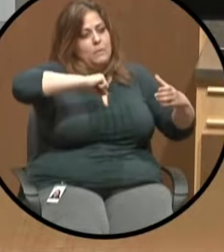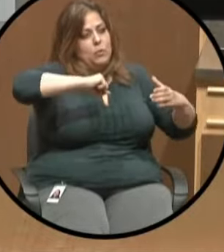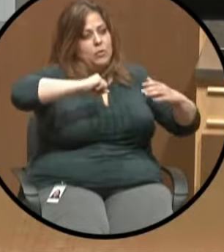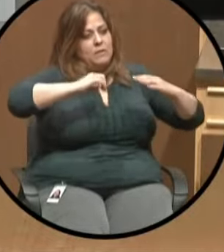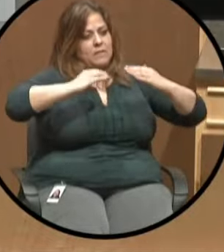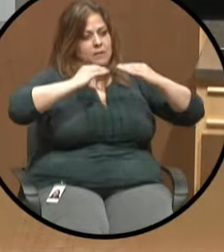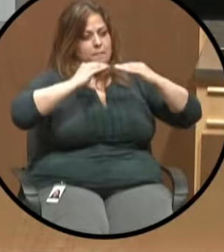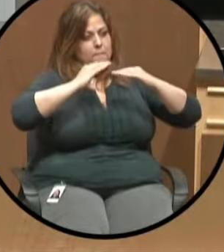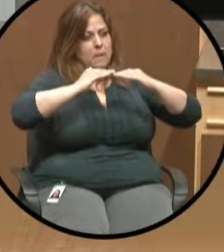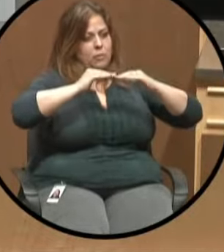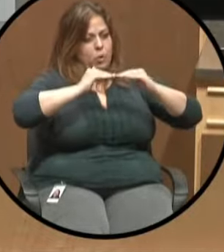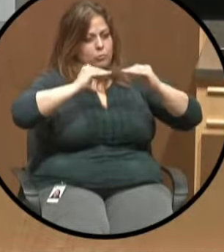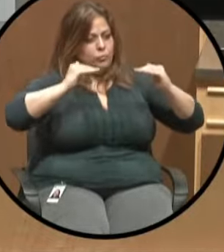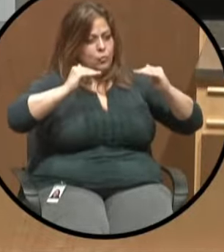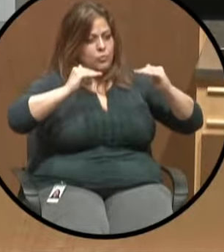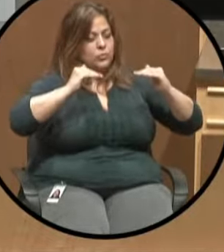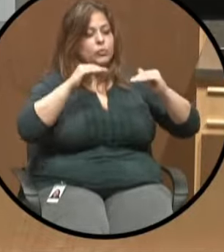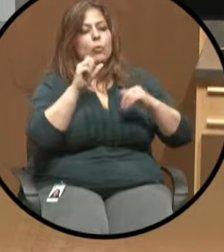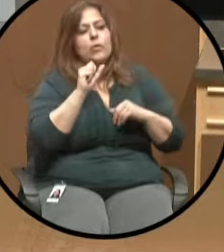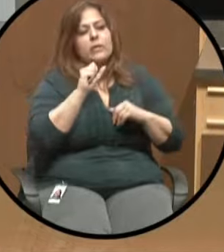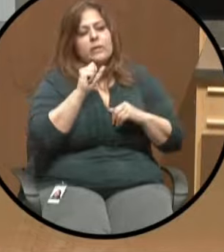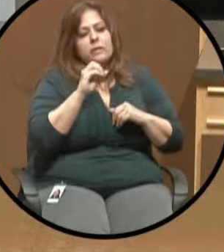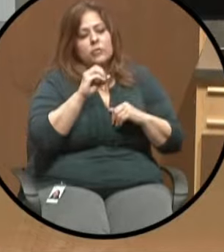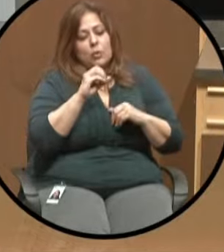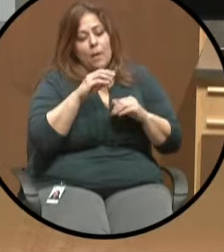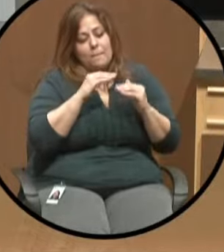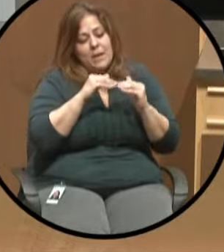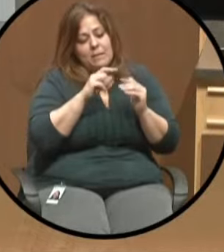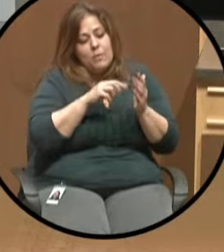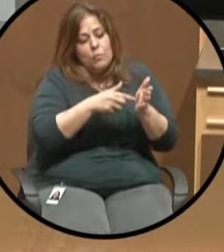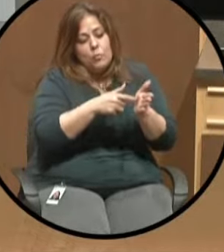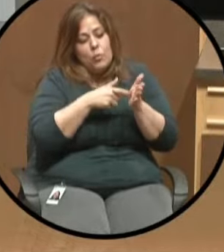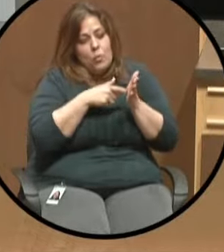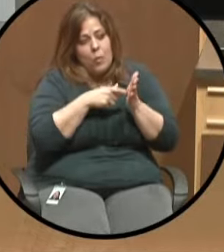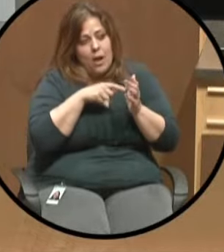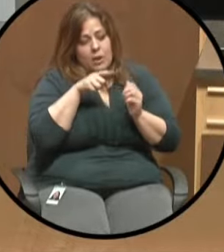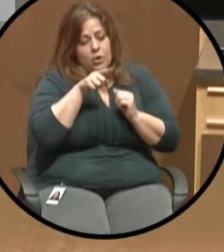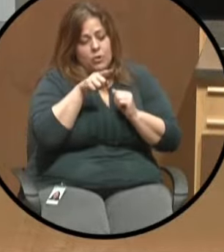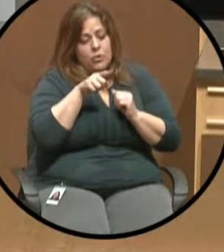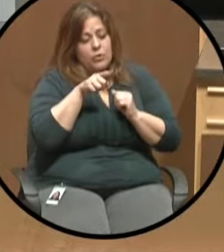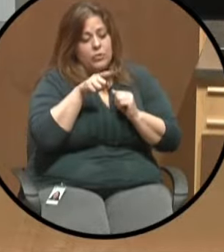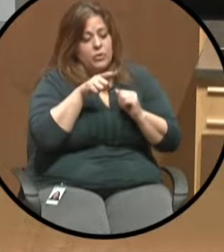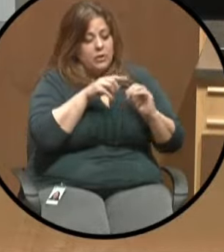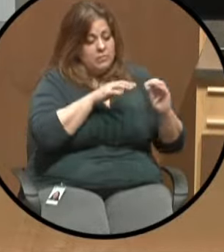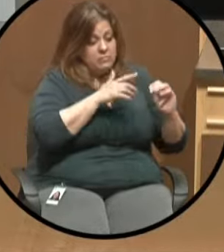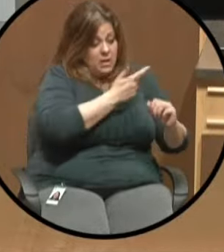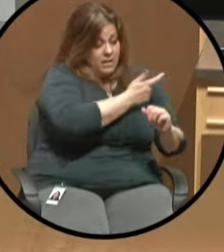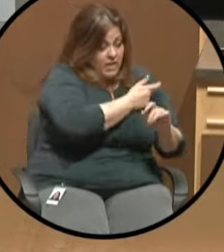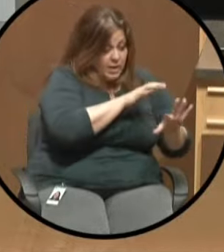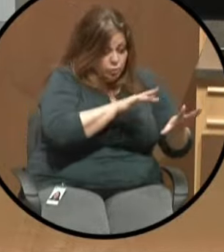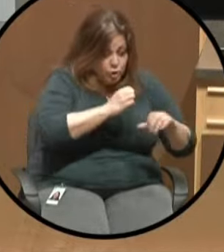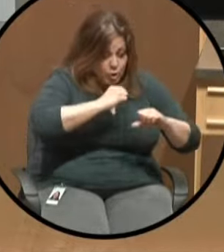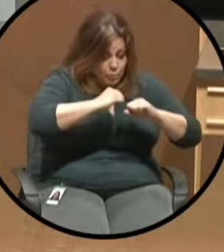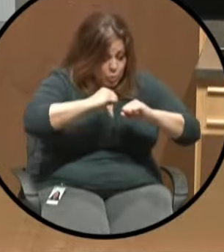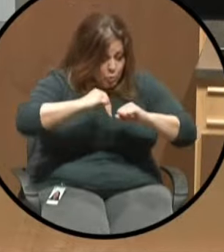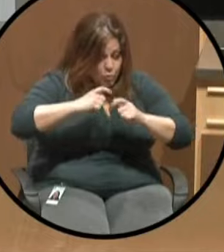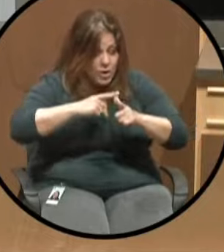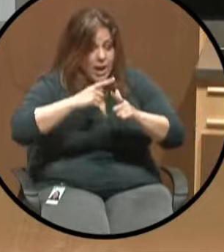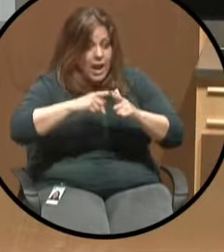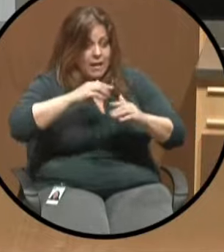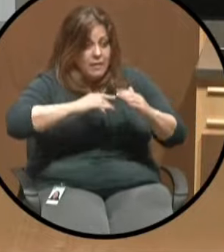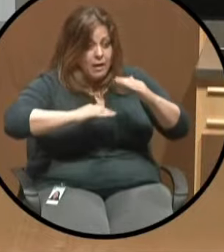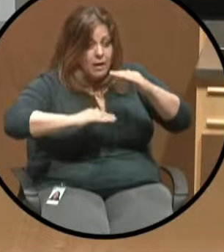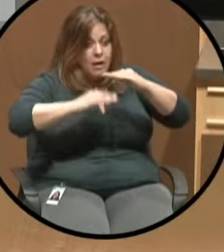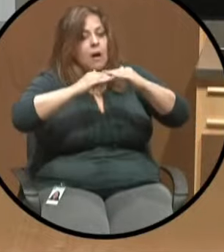estimate of the percentage of population that's required to be immune before you see a drop or eradication of that disease. The